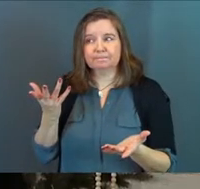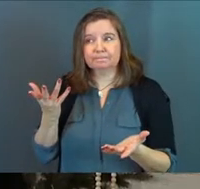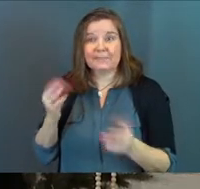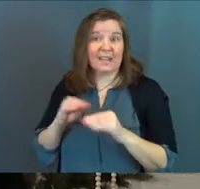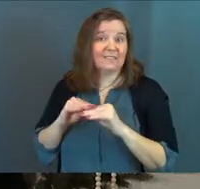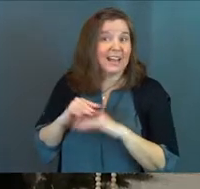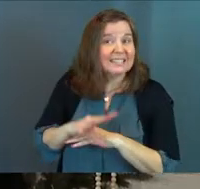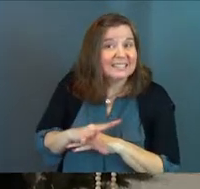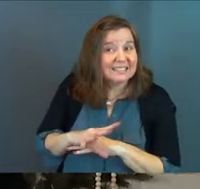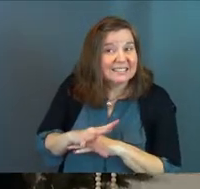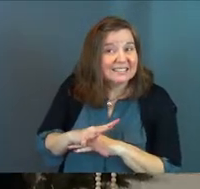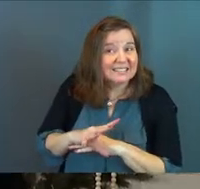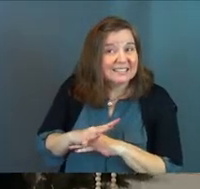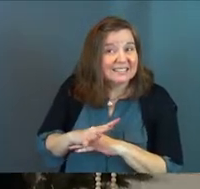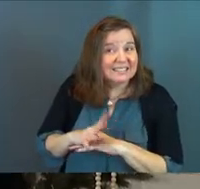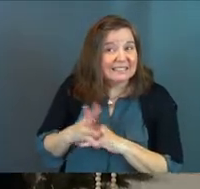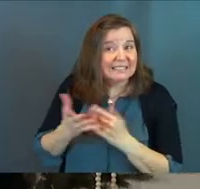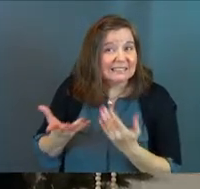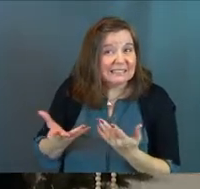advice,